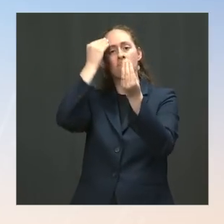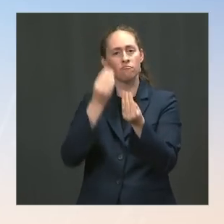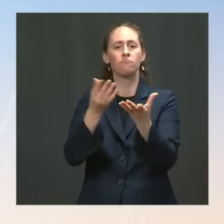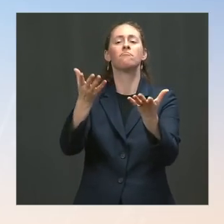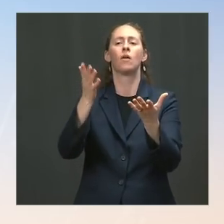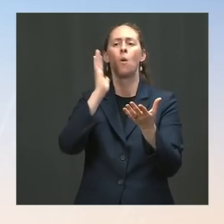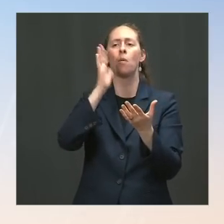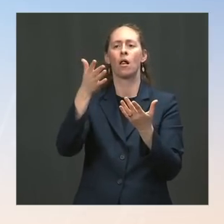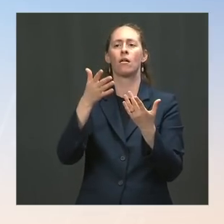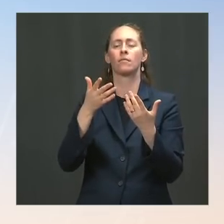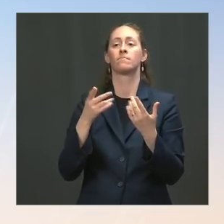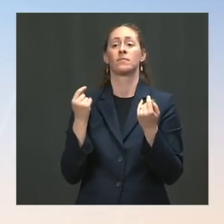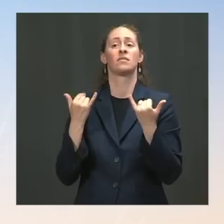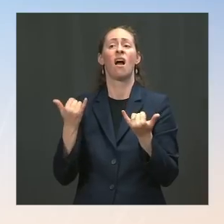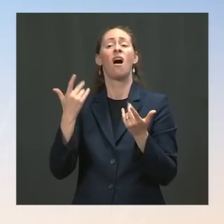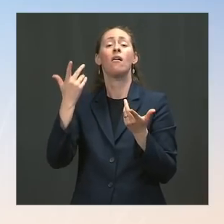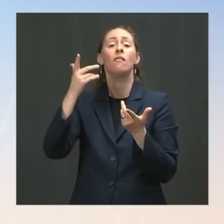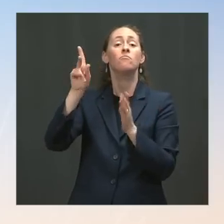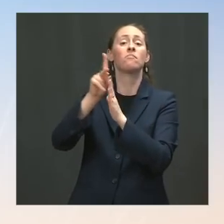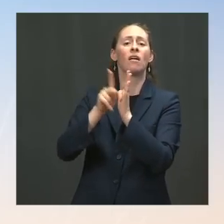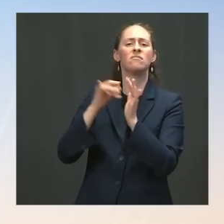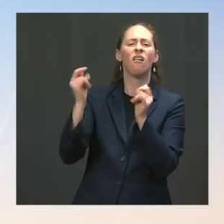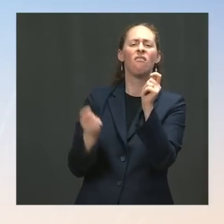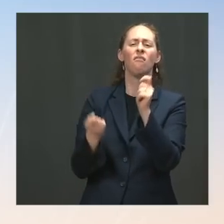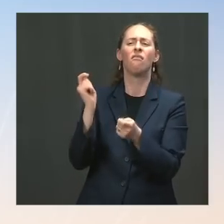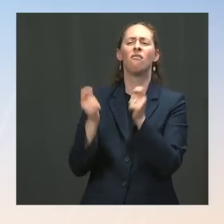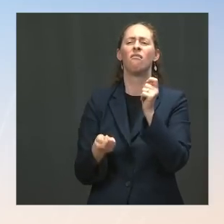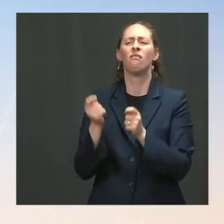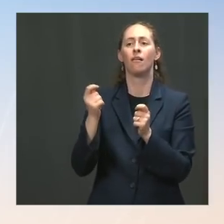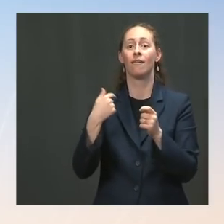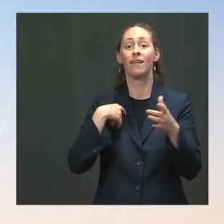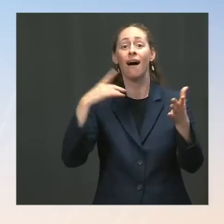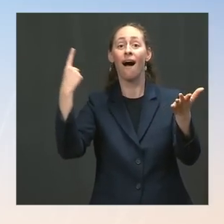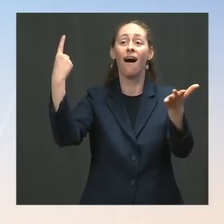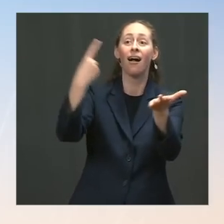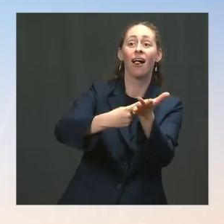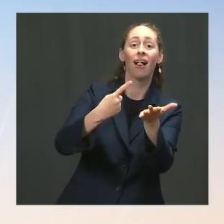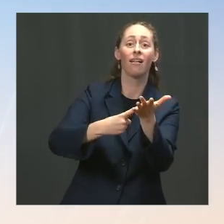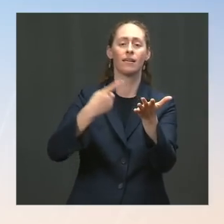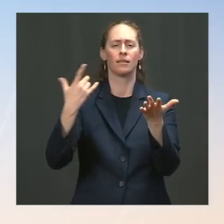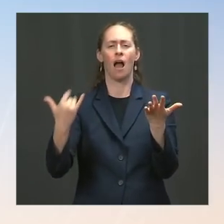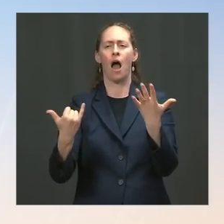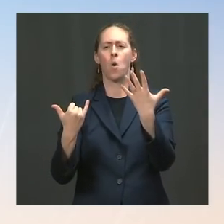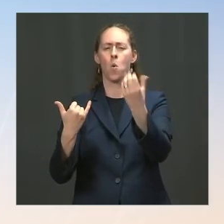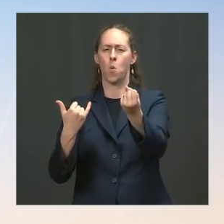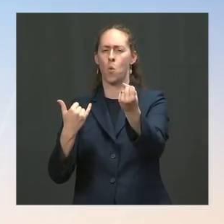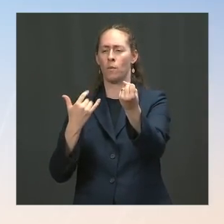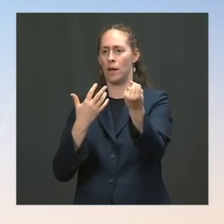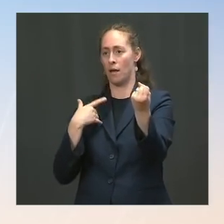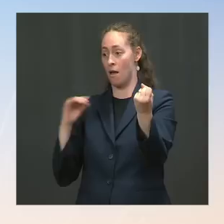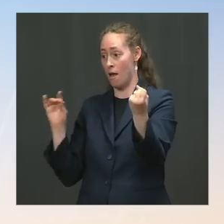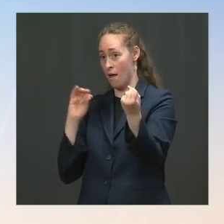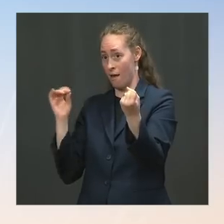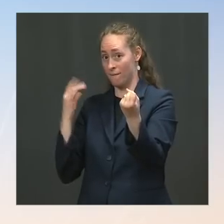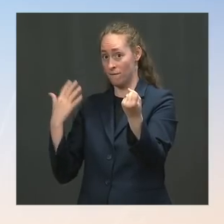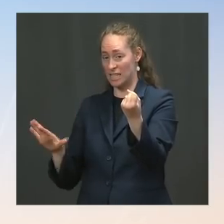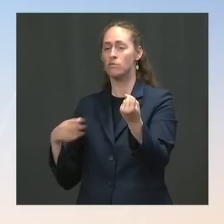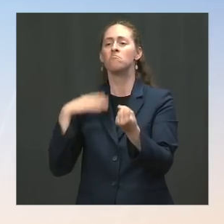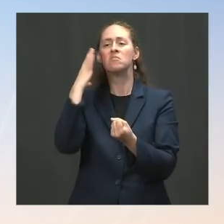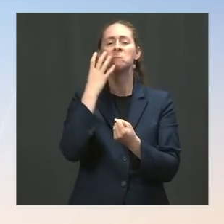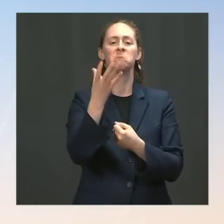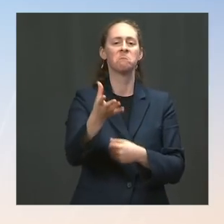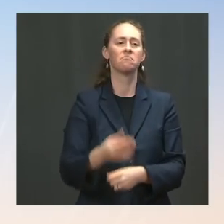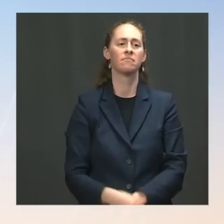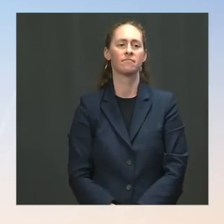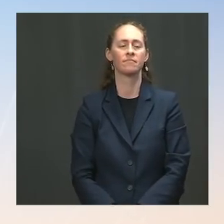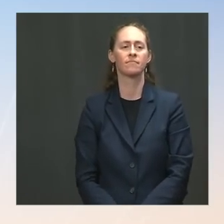now that I won't get ahead of myself. As it relates to, I know there was also reporting about the vaccination of